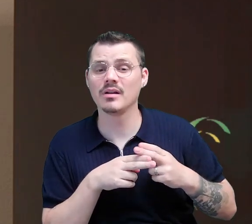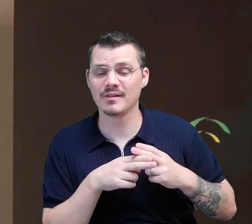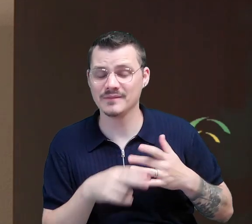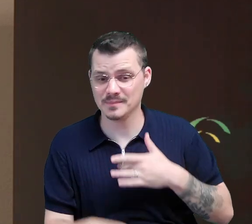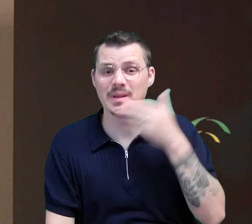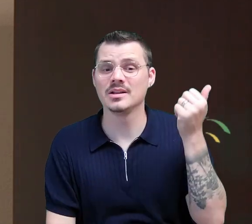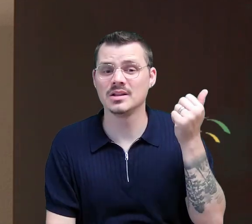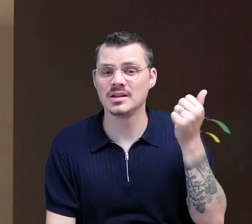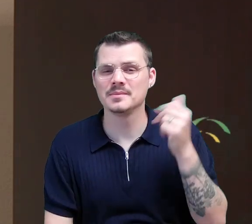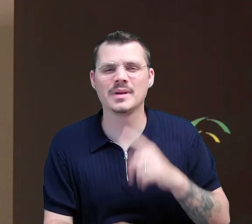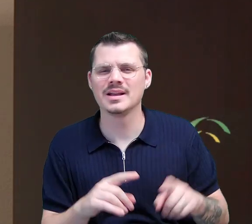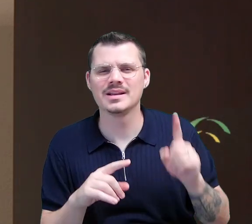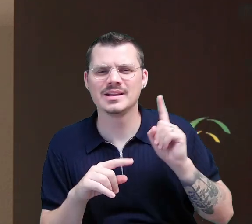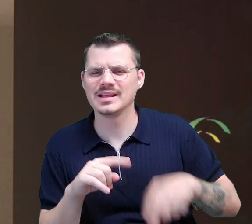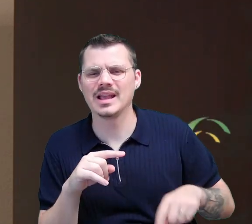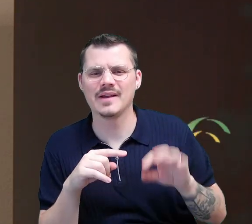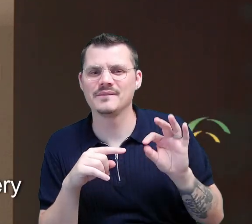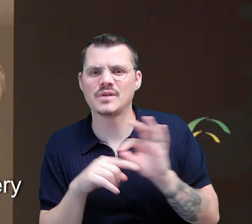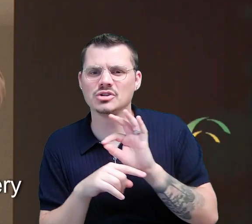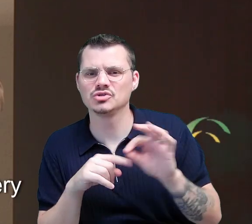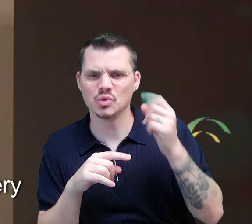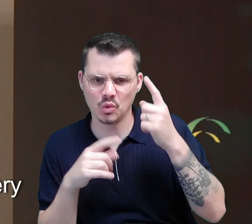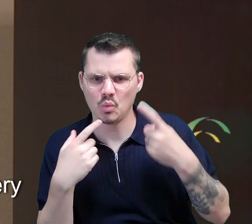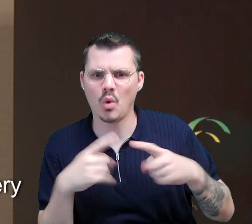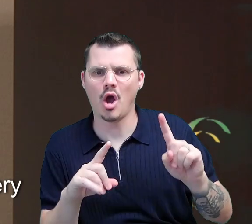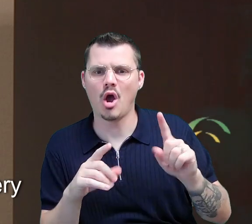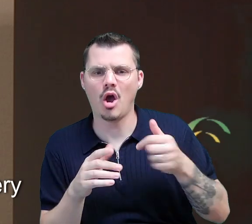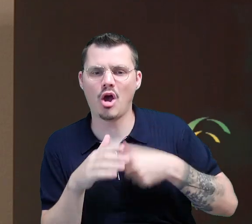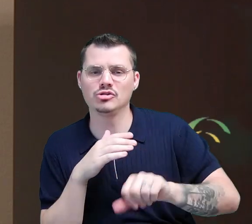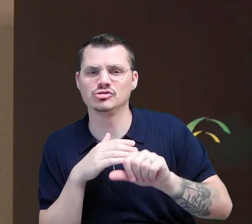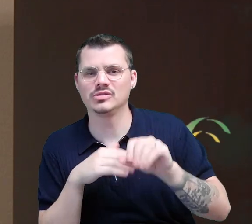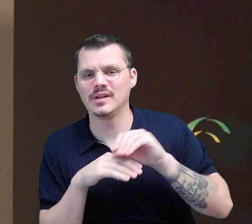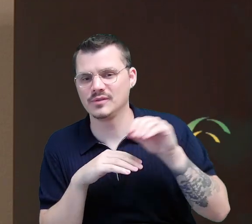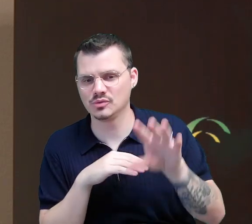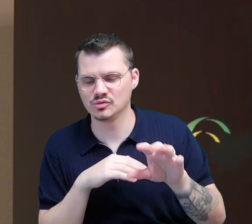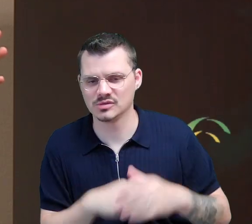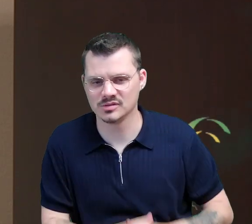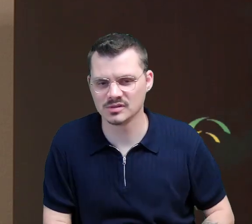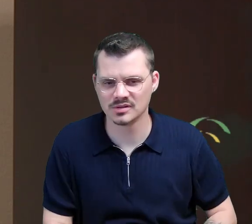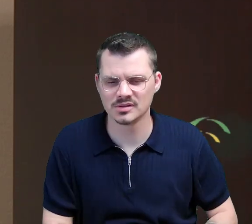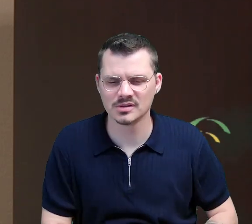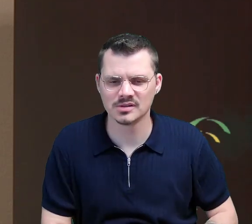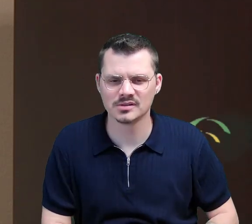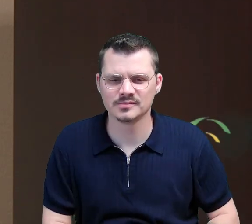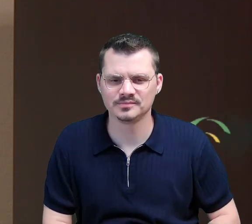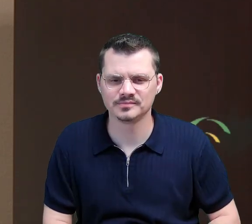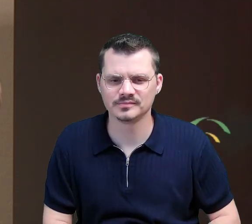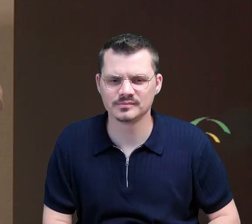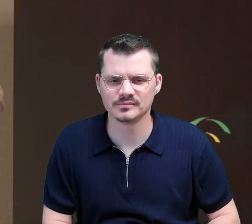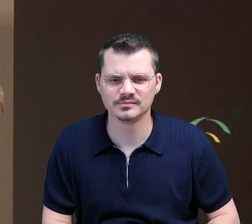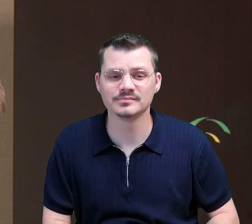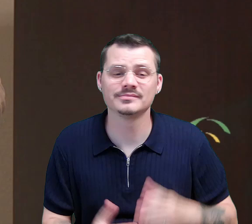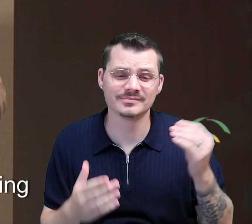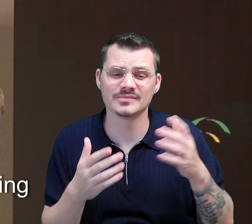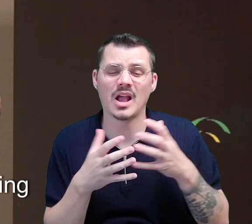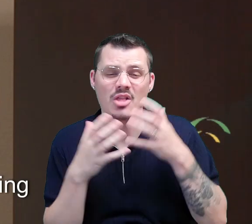temporarily, but they can't function while they're under the influence very well, usually, not always, but usually.